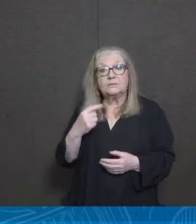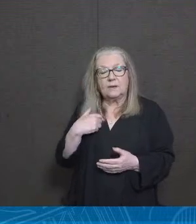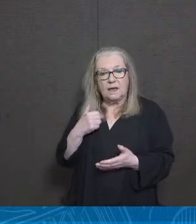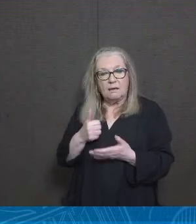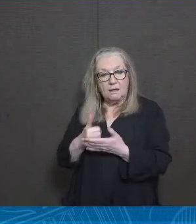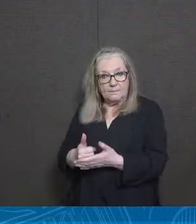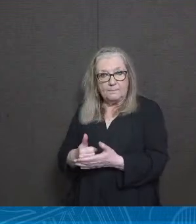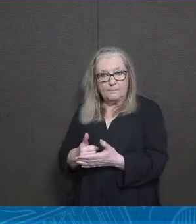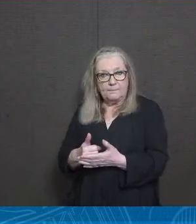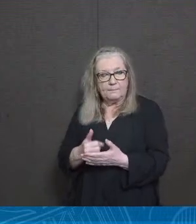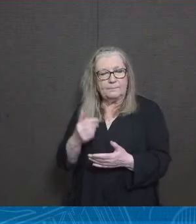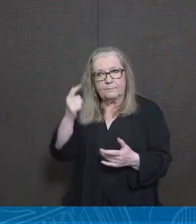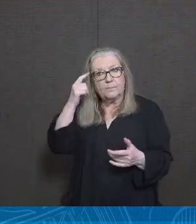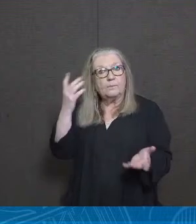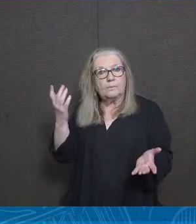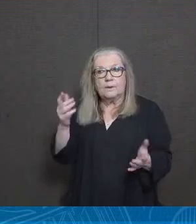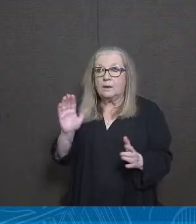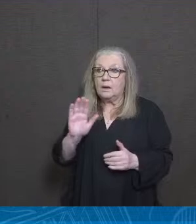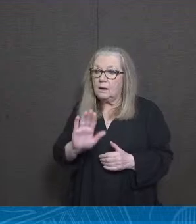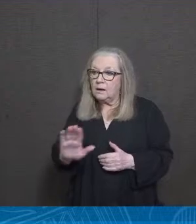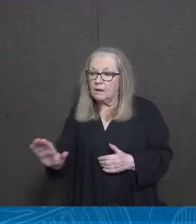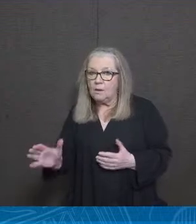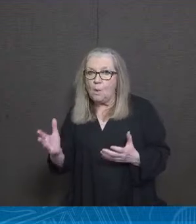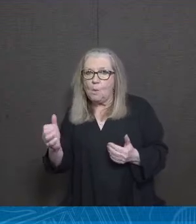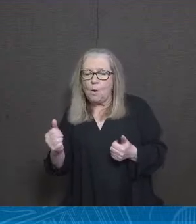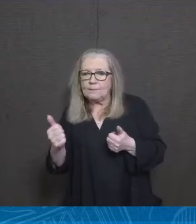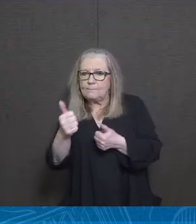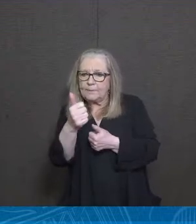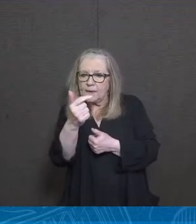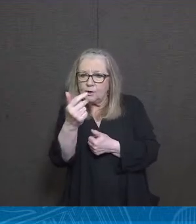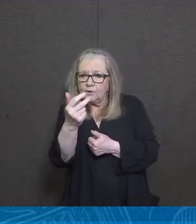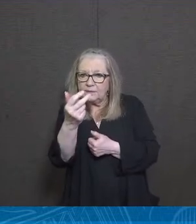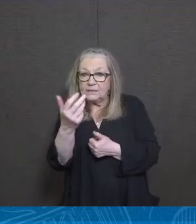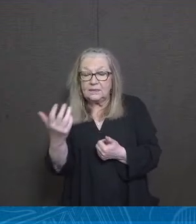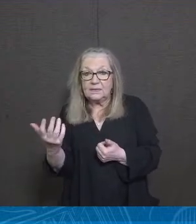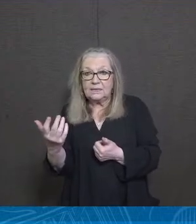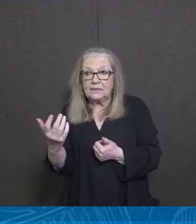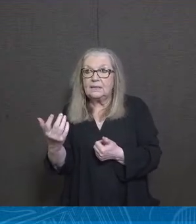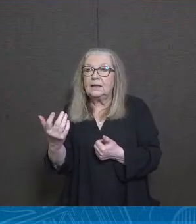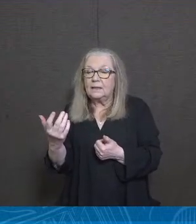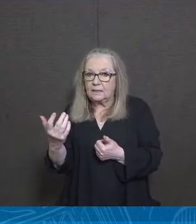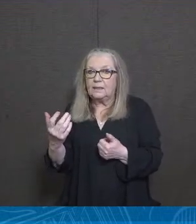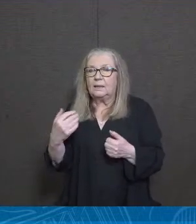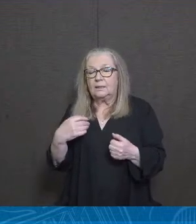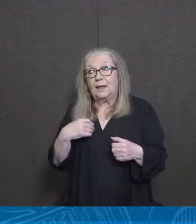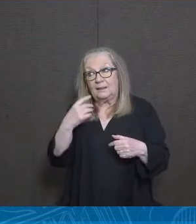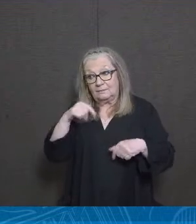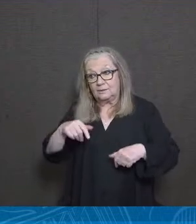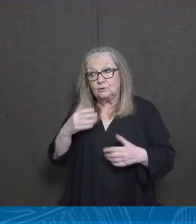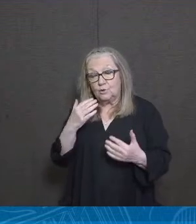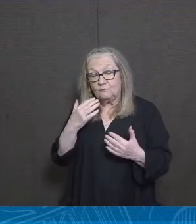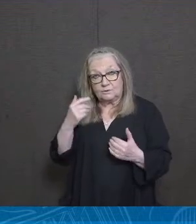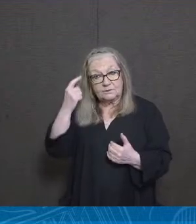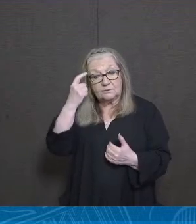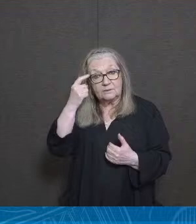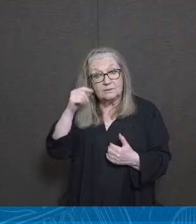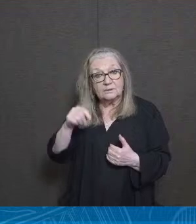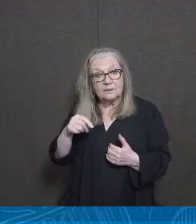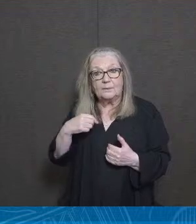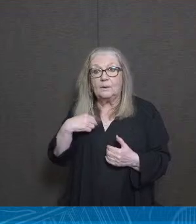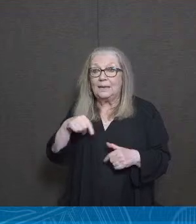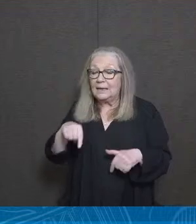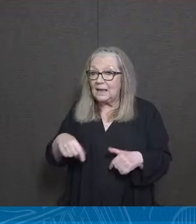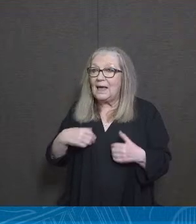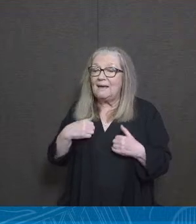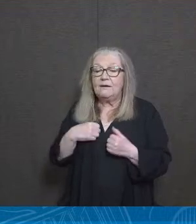perhaps focus on what their priorities are. I heard that actually a lot also during that conference. We have many needs, perhaps, but what are the priorities, and